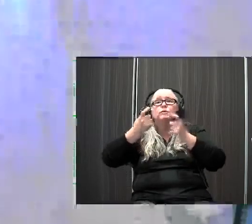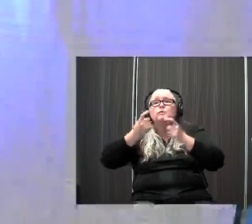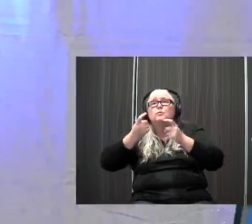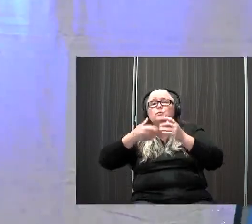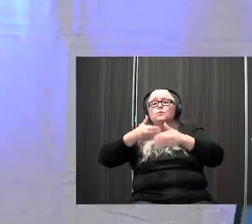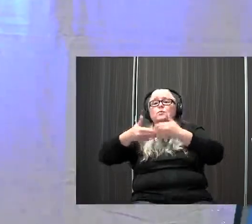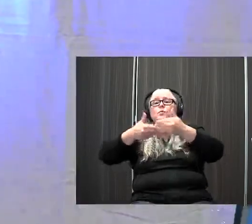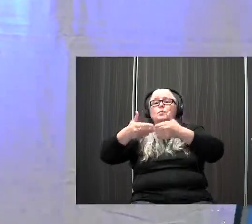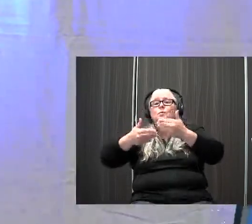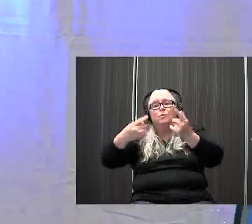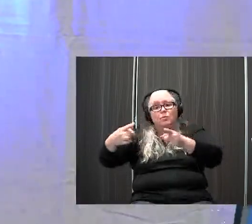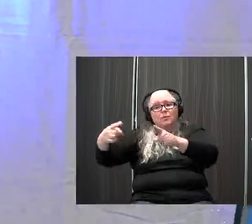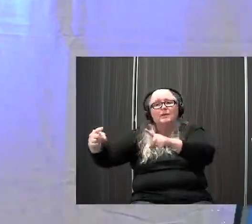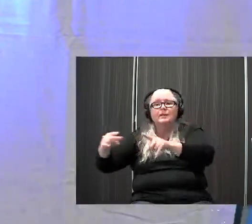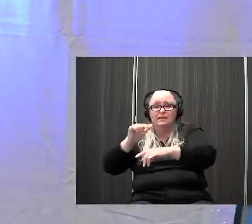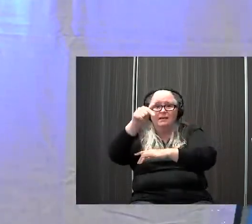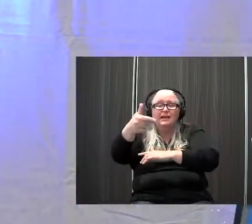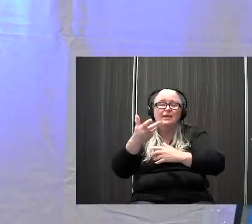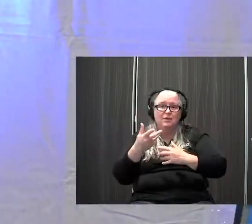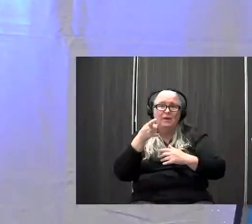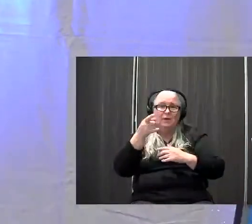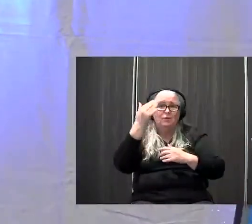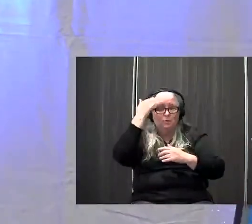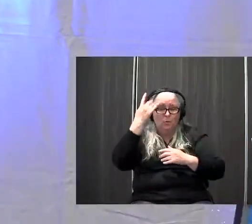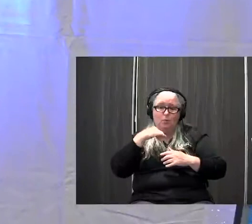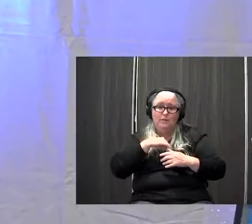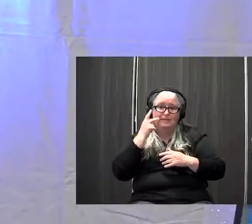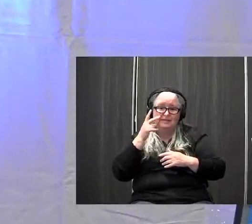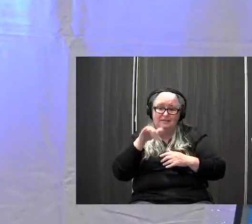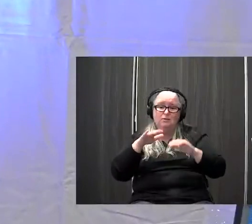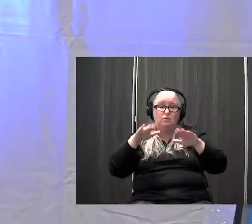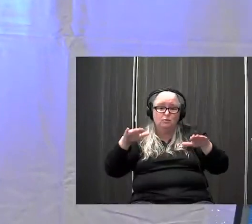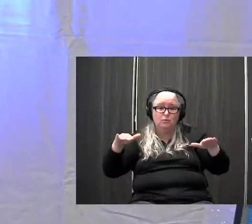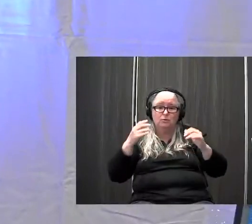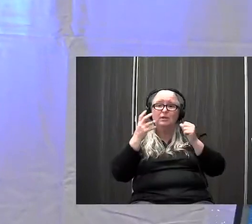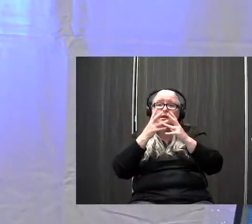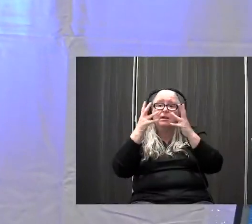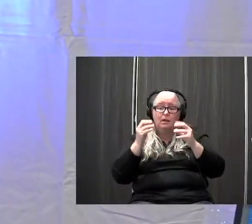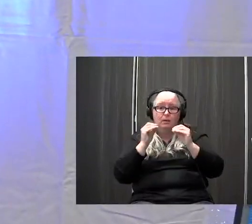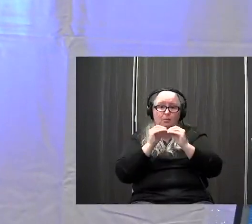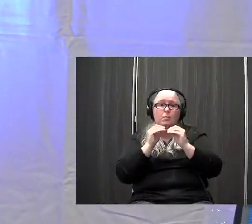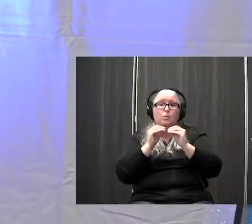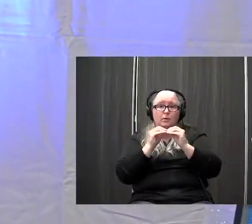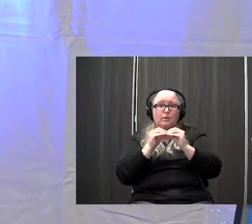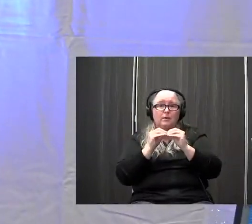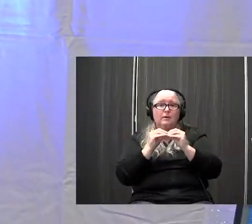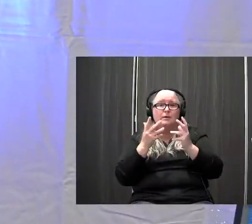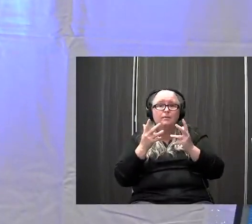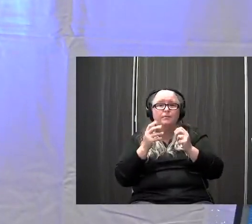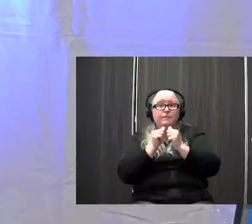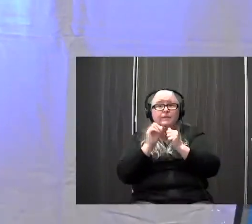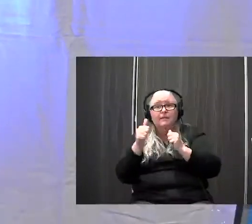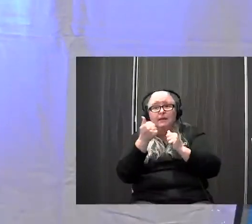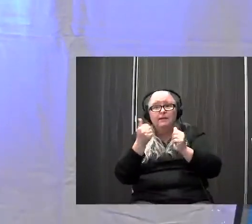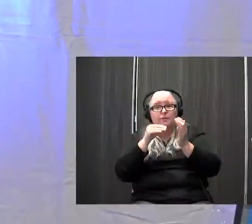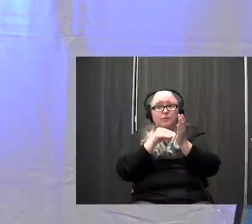or just someone you can bounce ideas off, because we do see these children a lot more than other physicians, so we can see if that